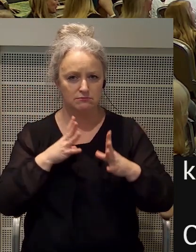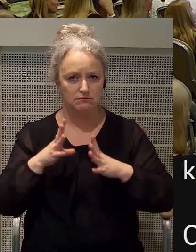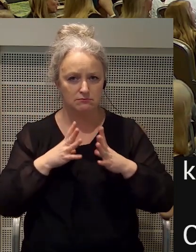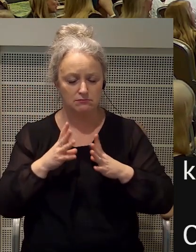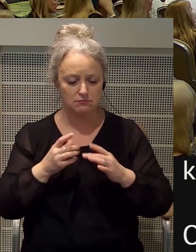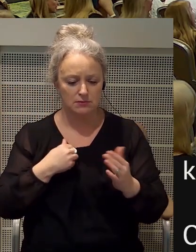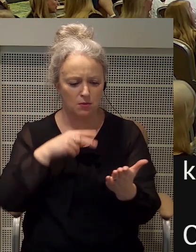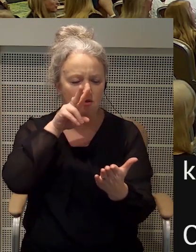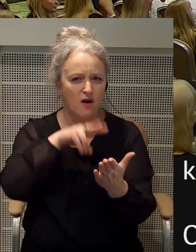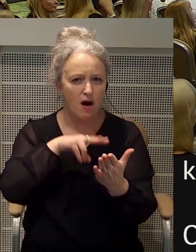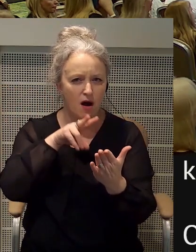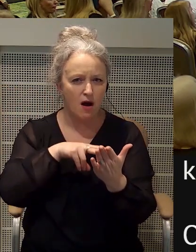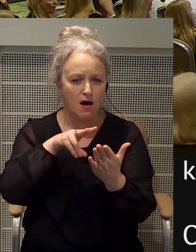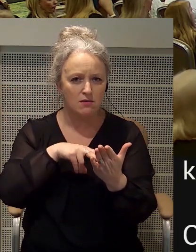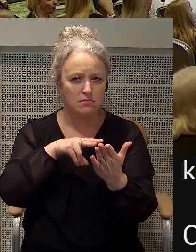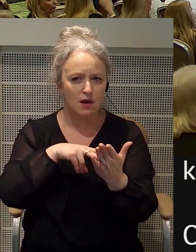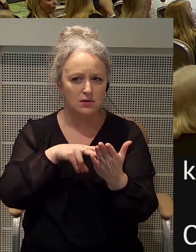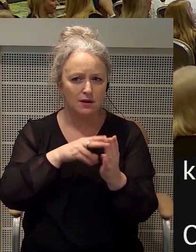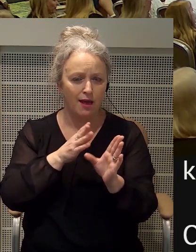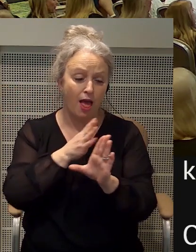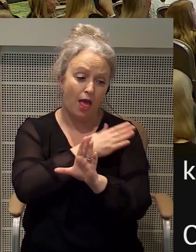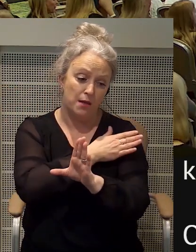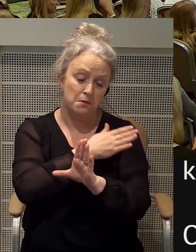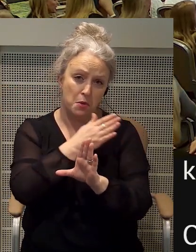When I was preparing my presentation,